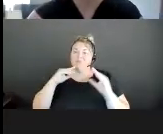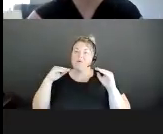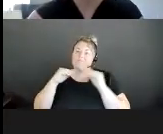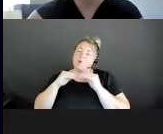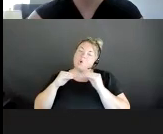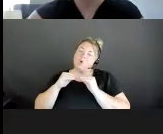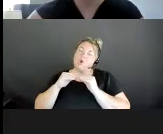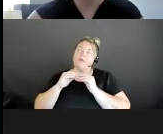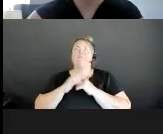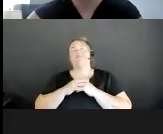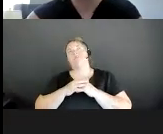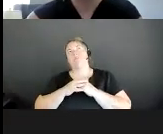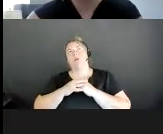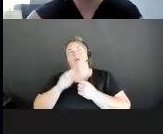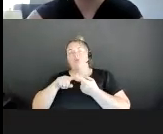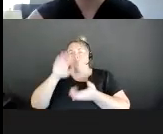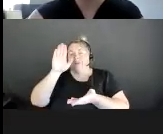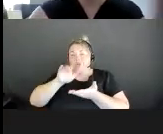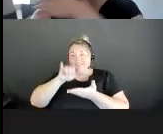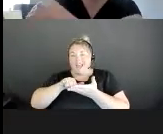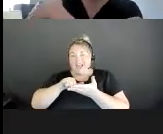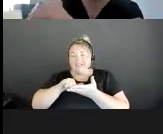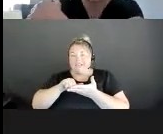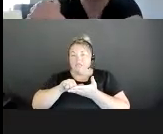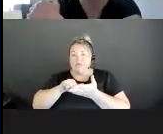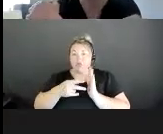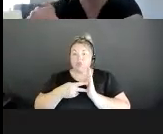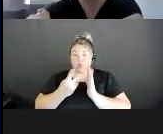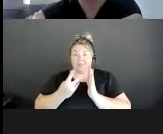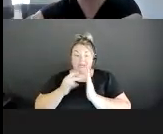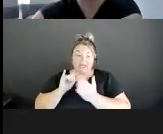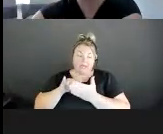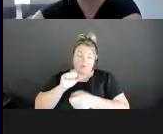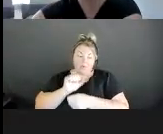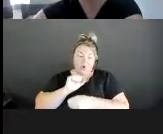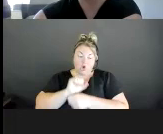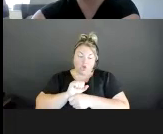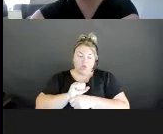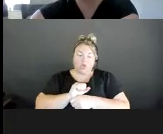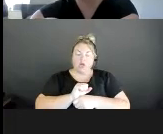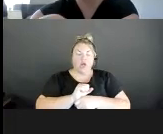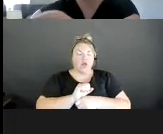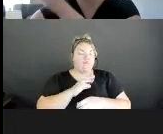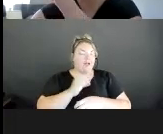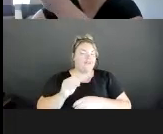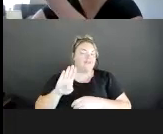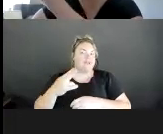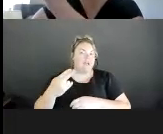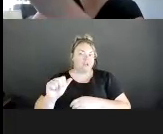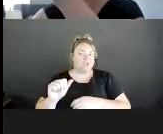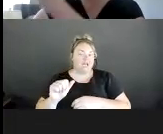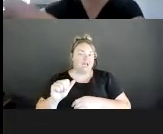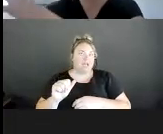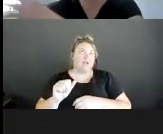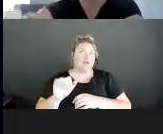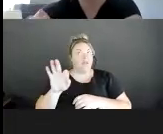more, in order to reduce that duplicating that work. In the BHA,